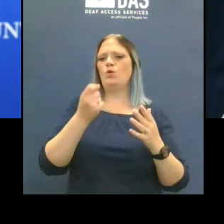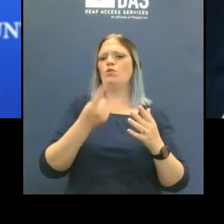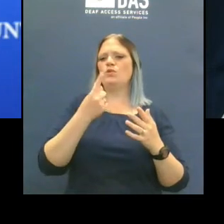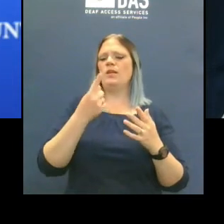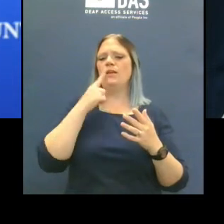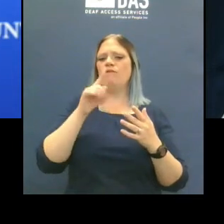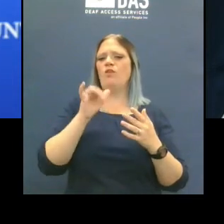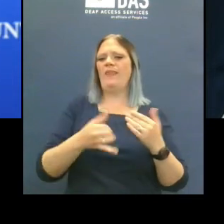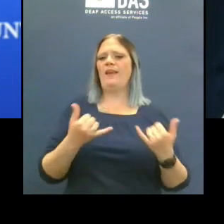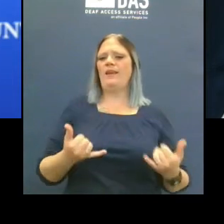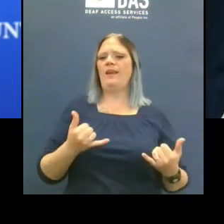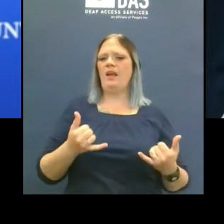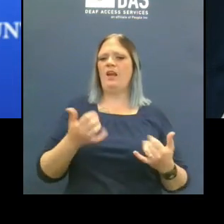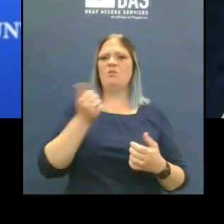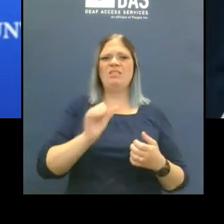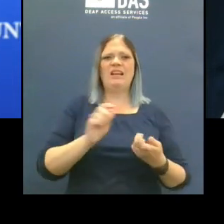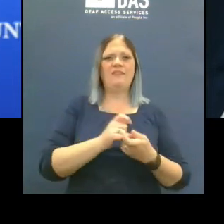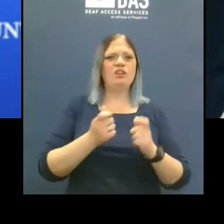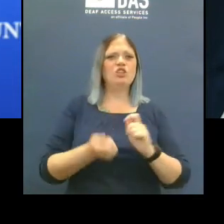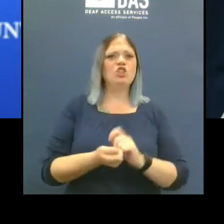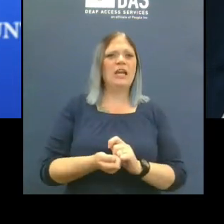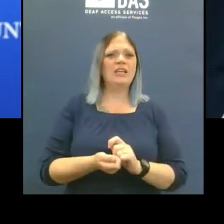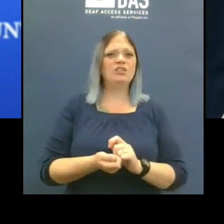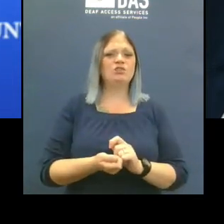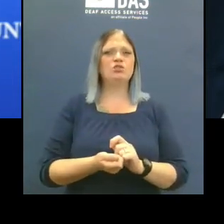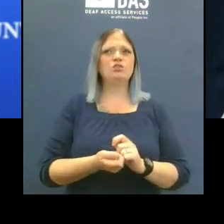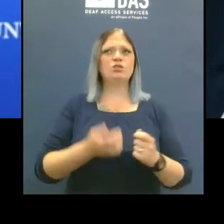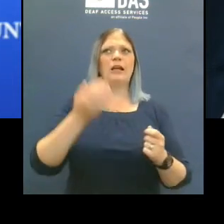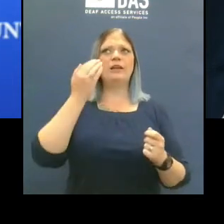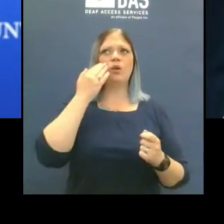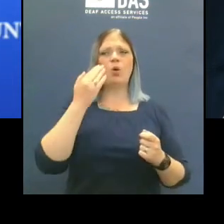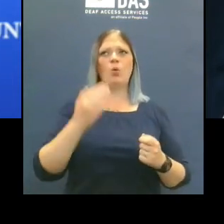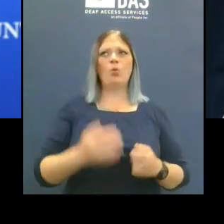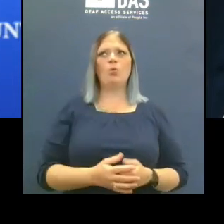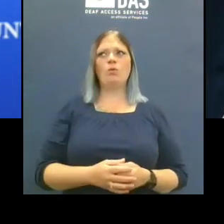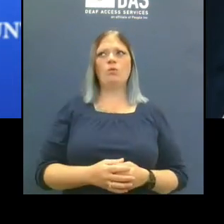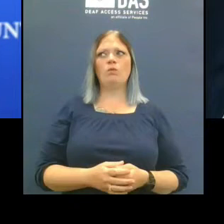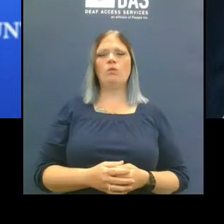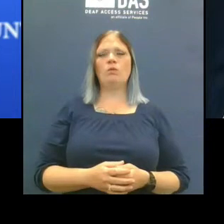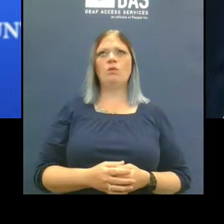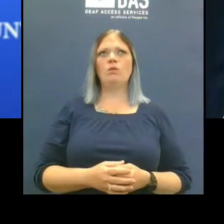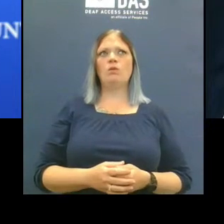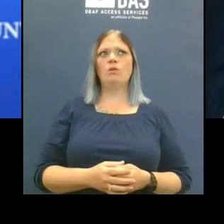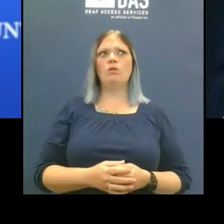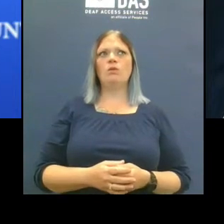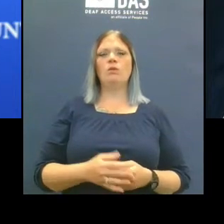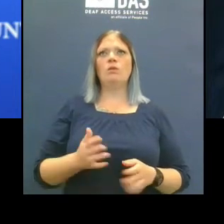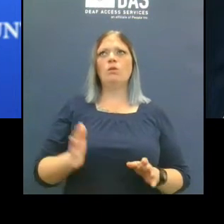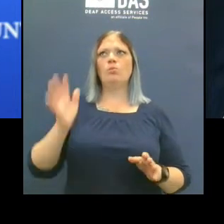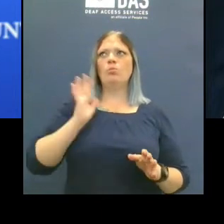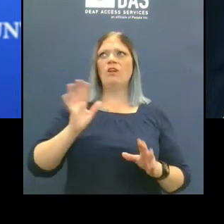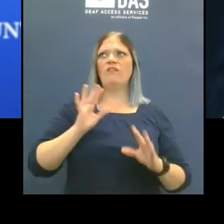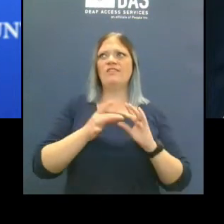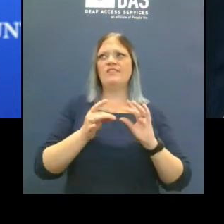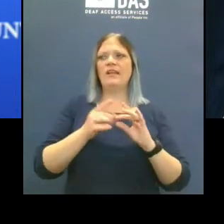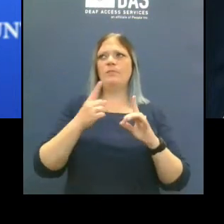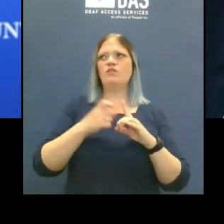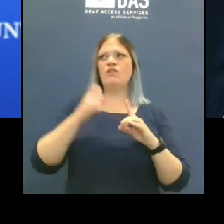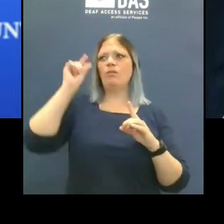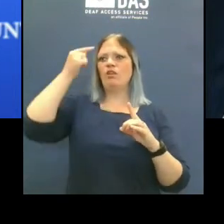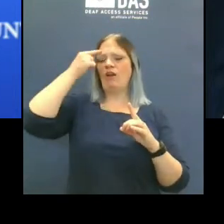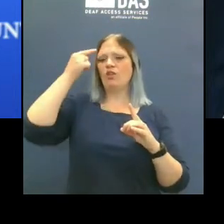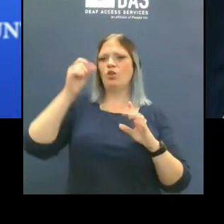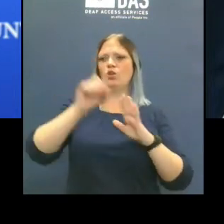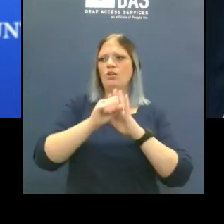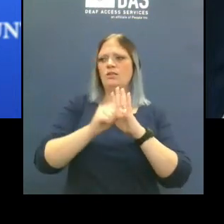now? Has anything changed? I know there was some previous statements from the governor and state officials